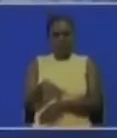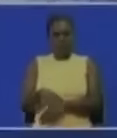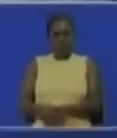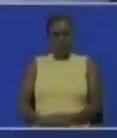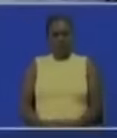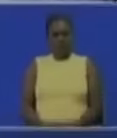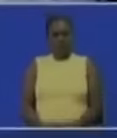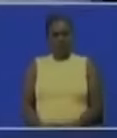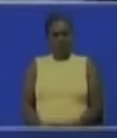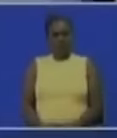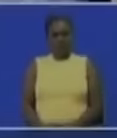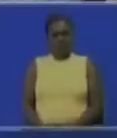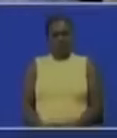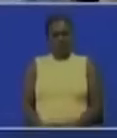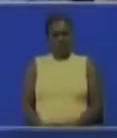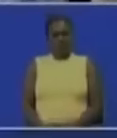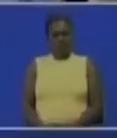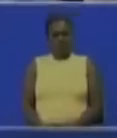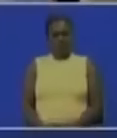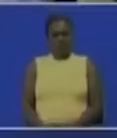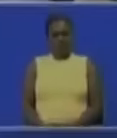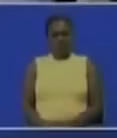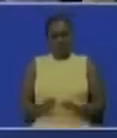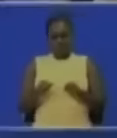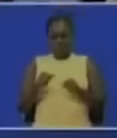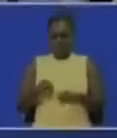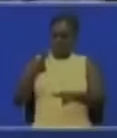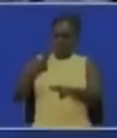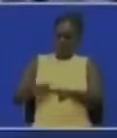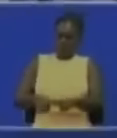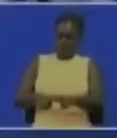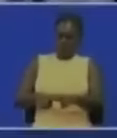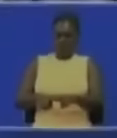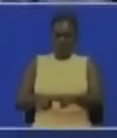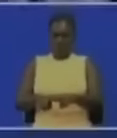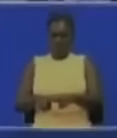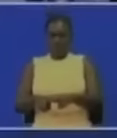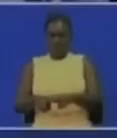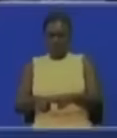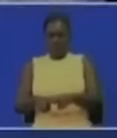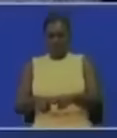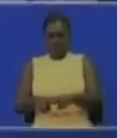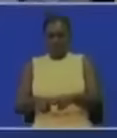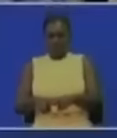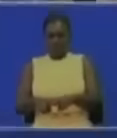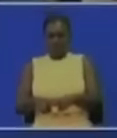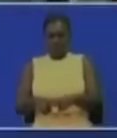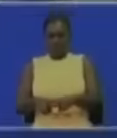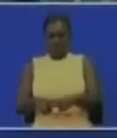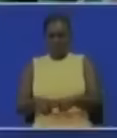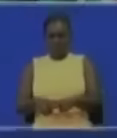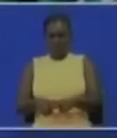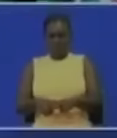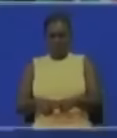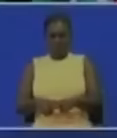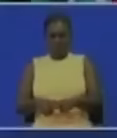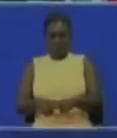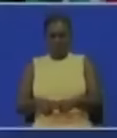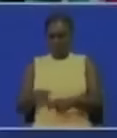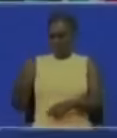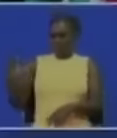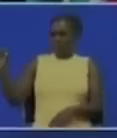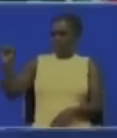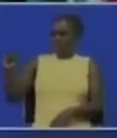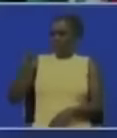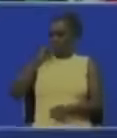because it's big, where they can sit down and even secure their own documentation. Nkaissery